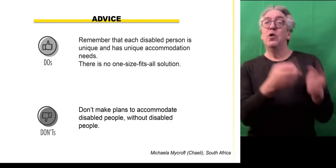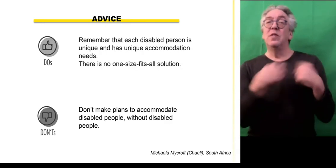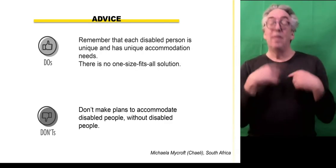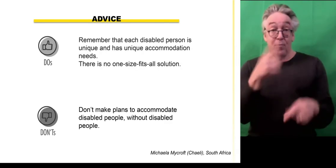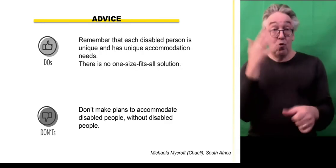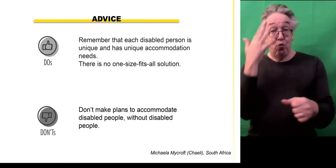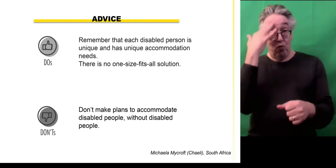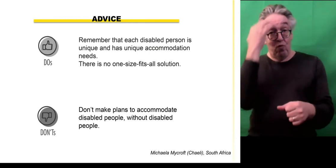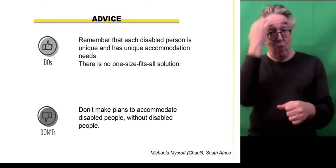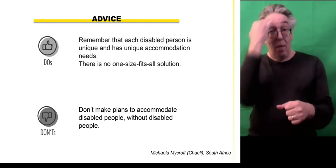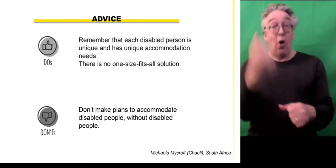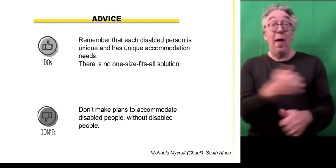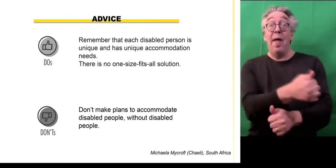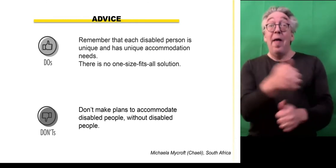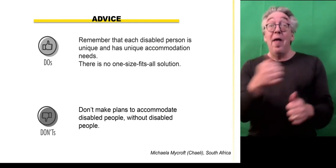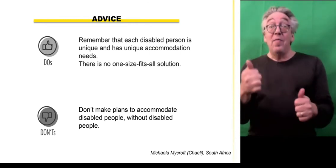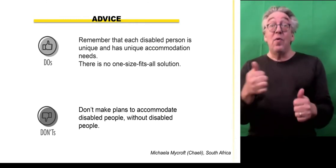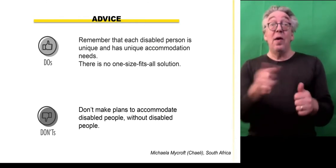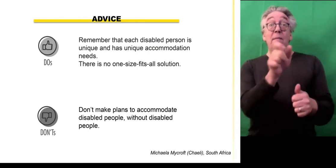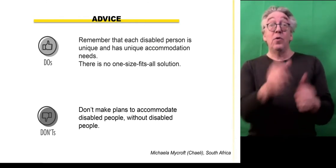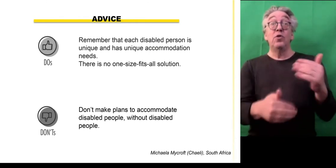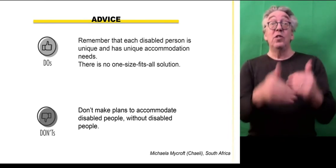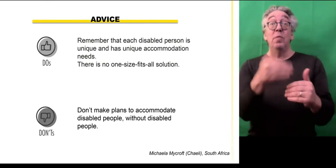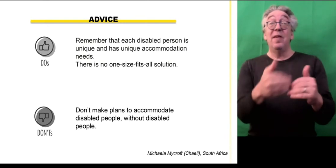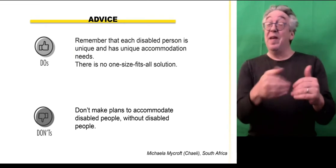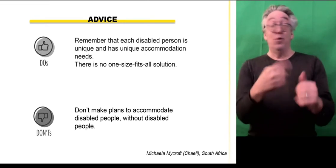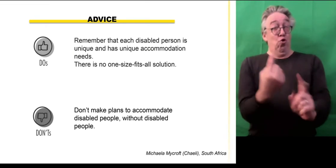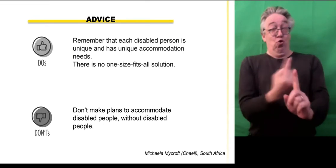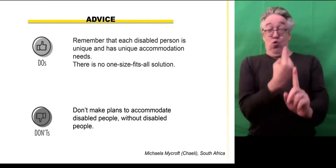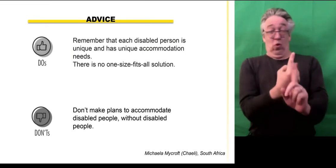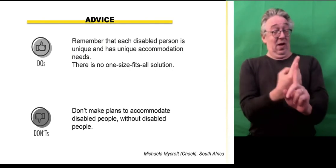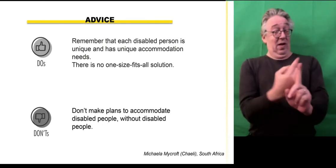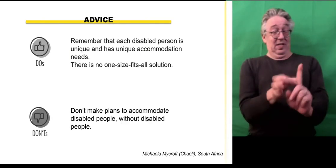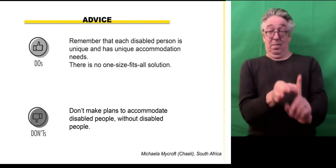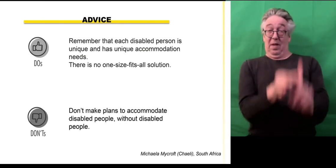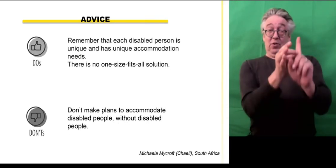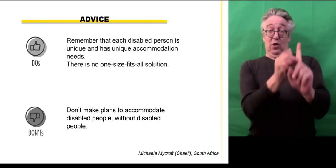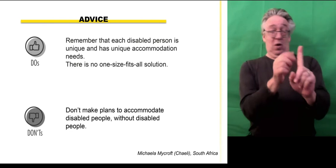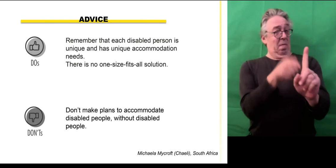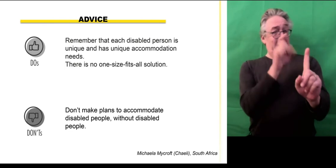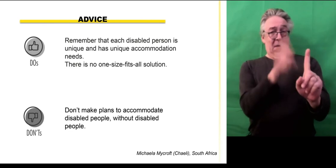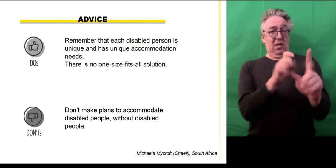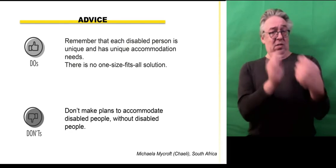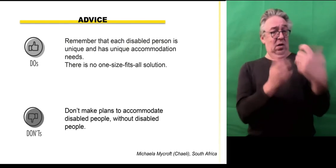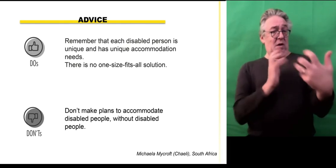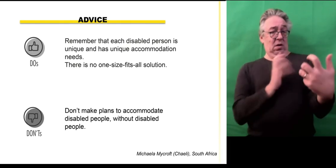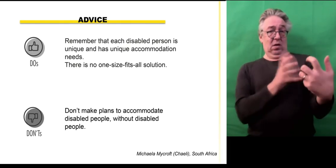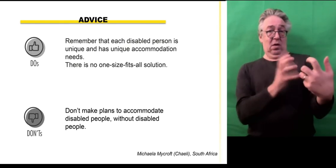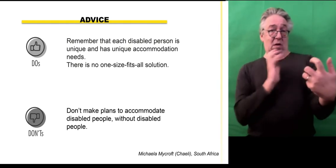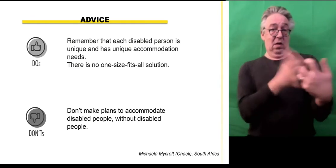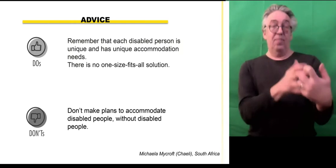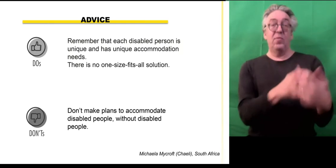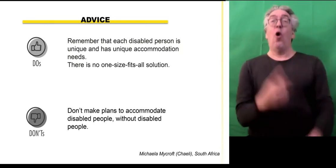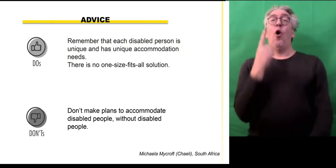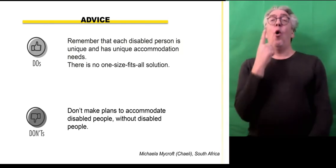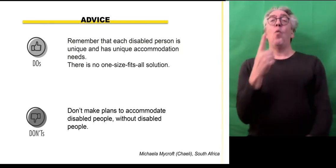person is unique and has unique accommodation needs, and there is no one-size-fits-all solution. This is something that we